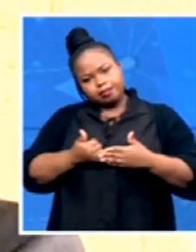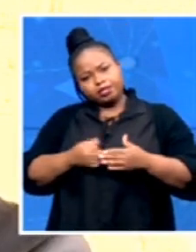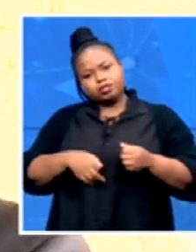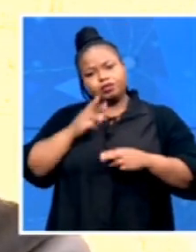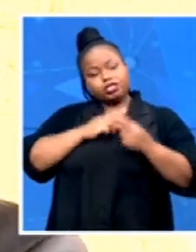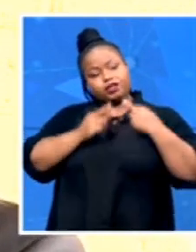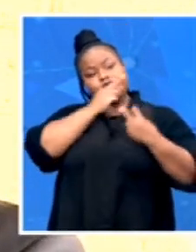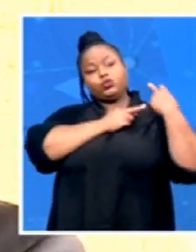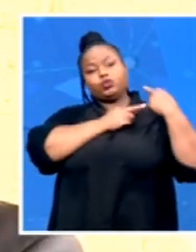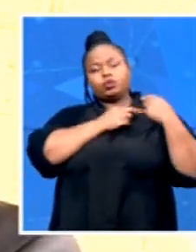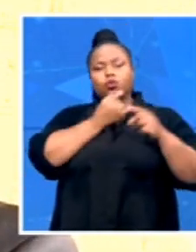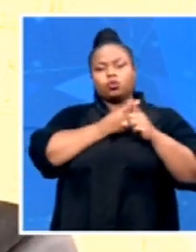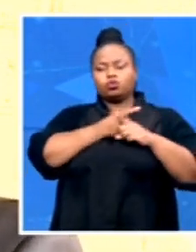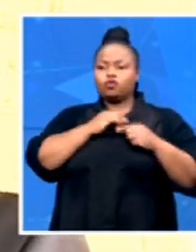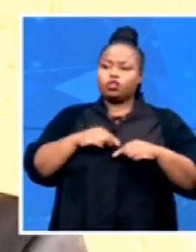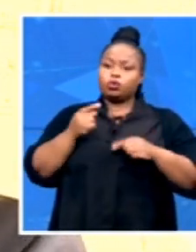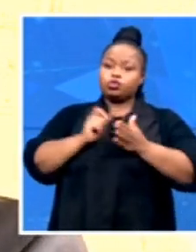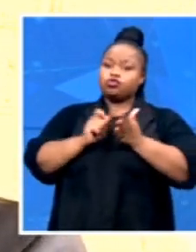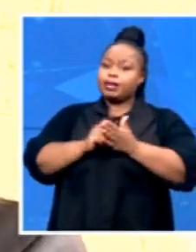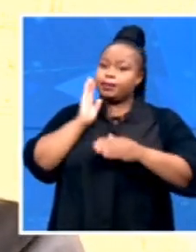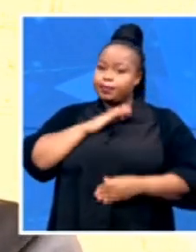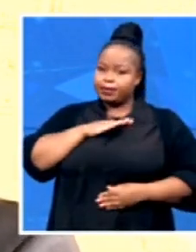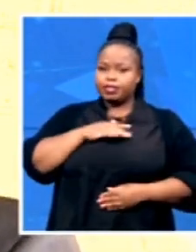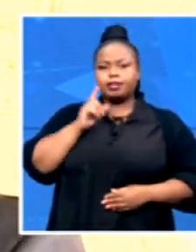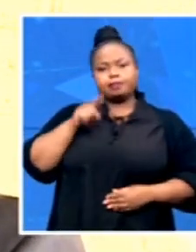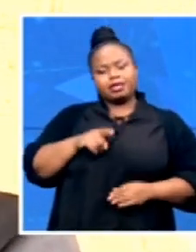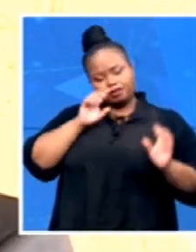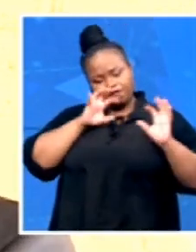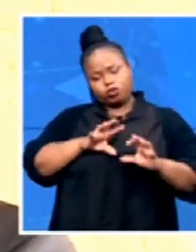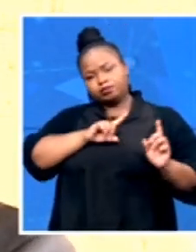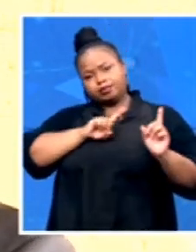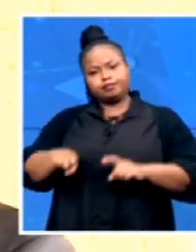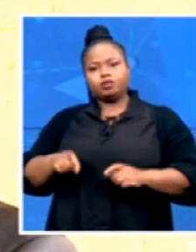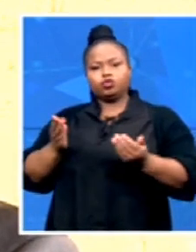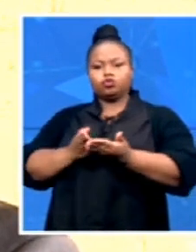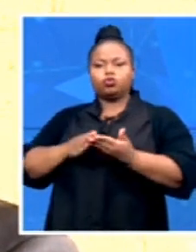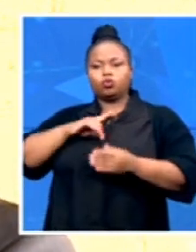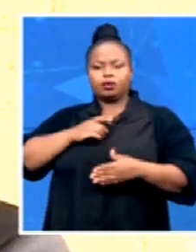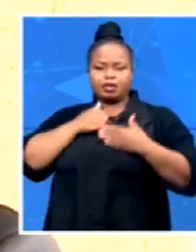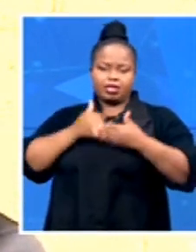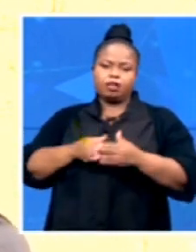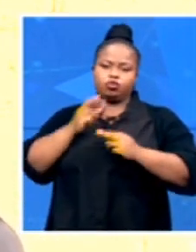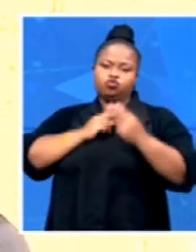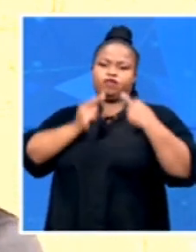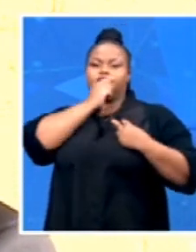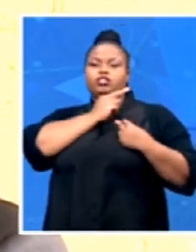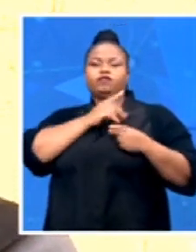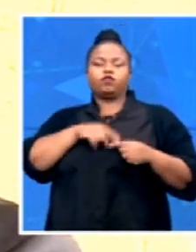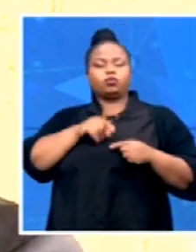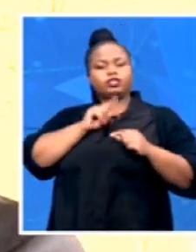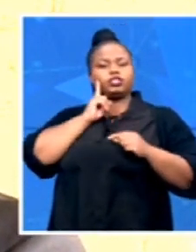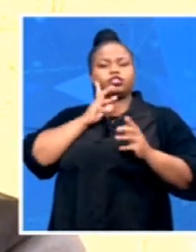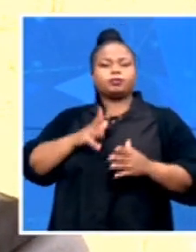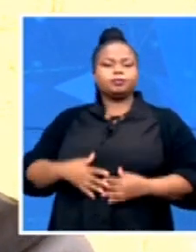writing. They will be compelled to come to school so that they get assisted in revision by these dedicated educators. Now, MEC, I know that